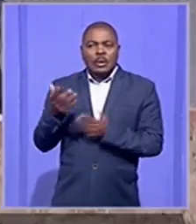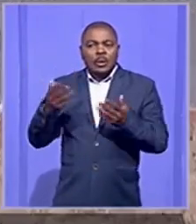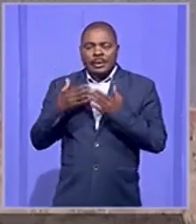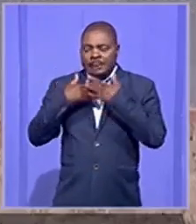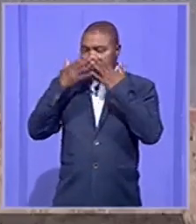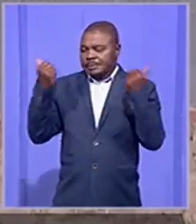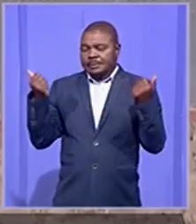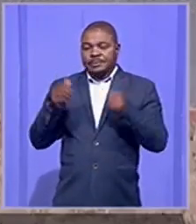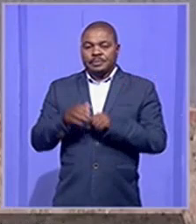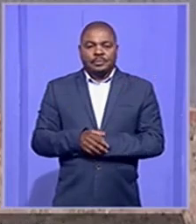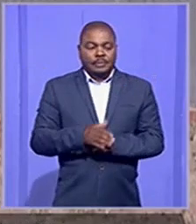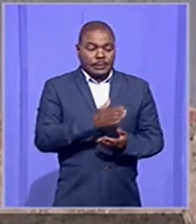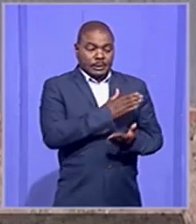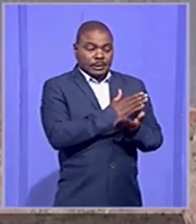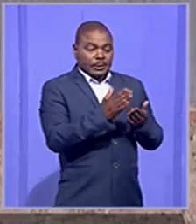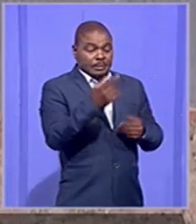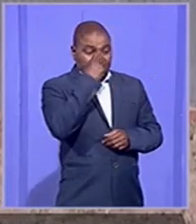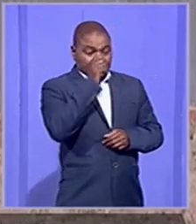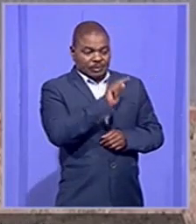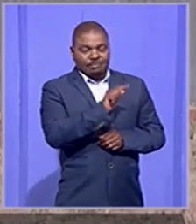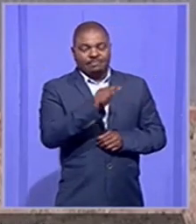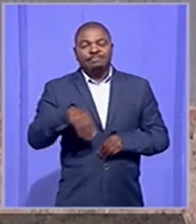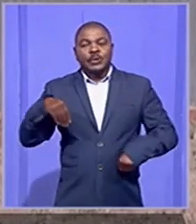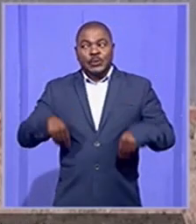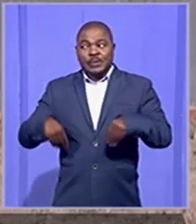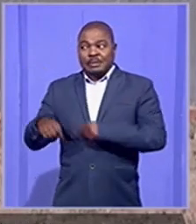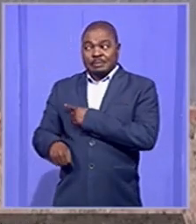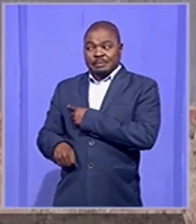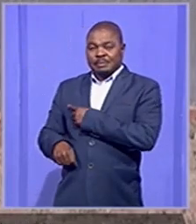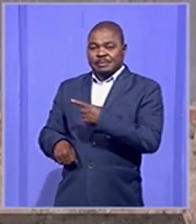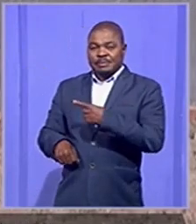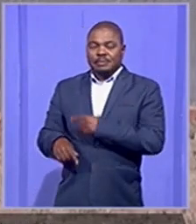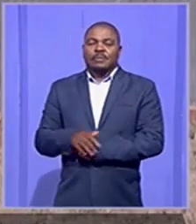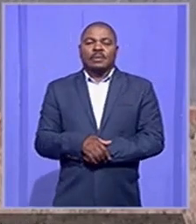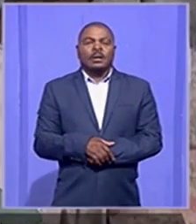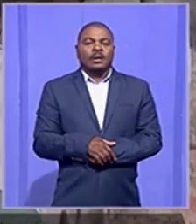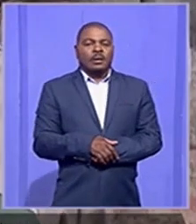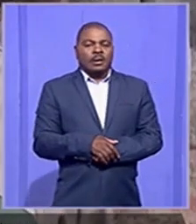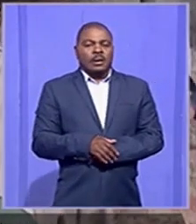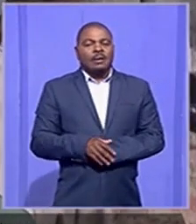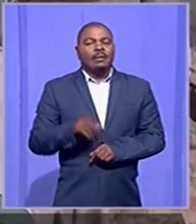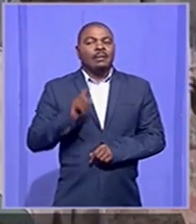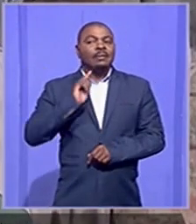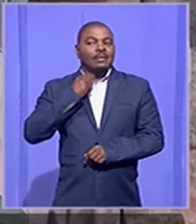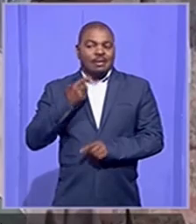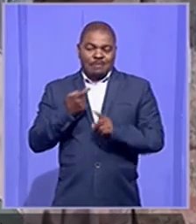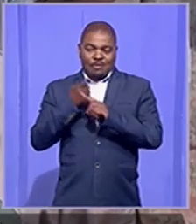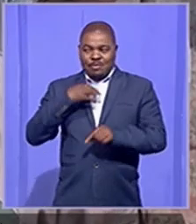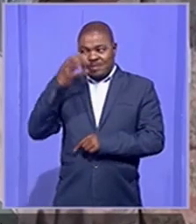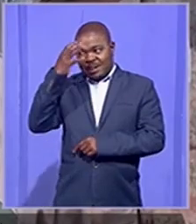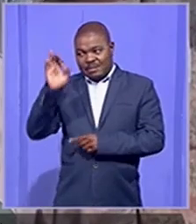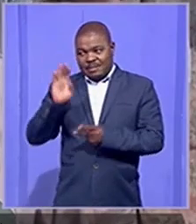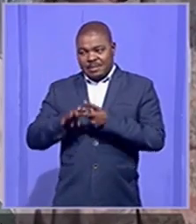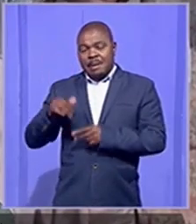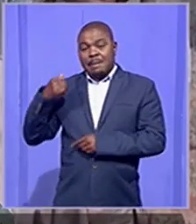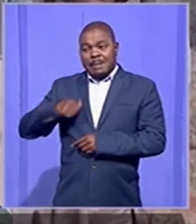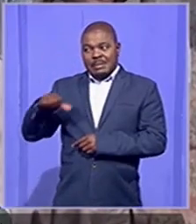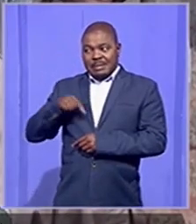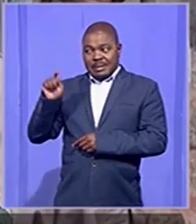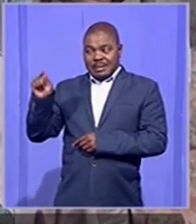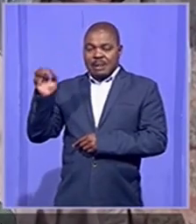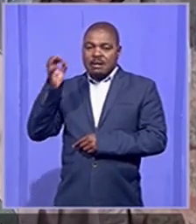kae. Bangwe ba belaela fa go nile le tsietso. Ke maaka ra itemogela mo pusong ya rona le masepala wa rona ba bua gore